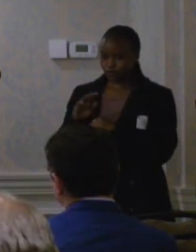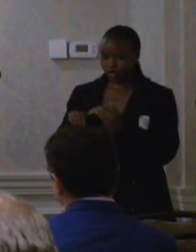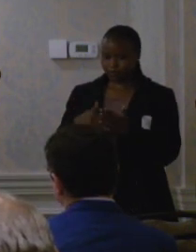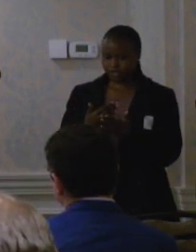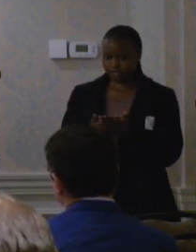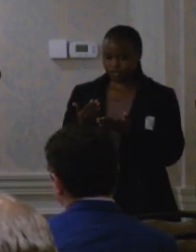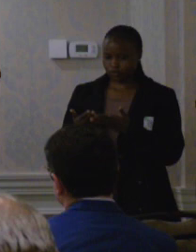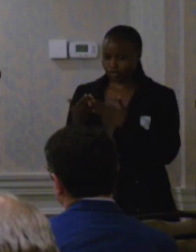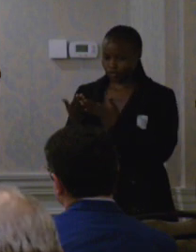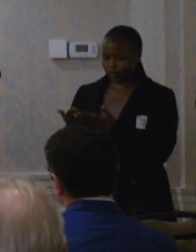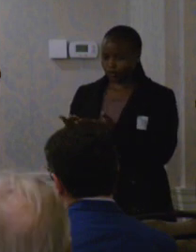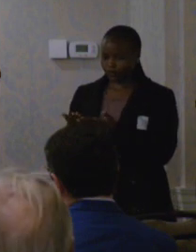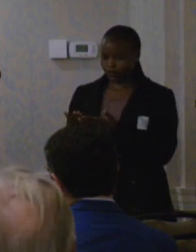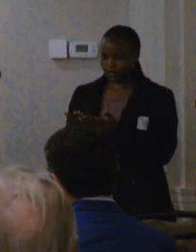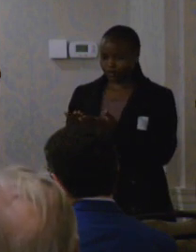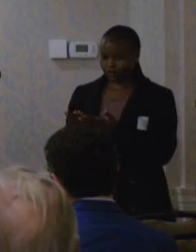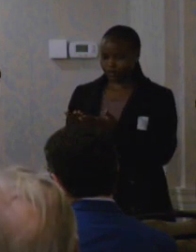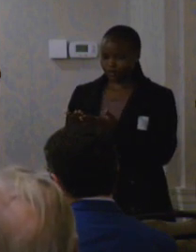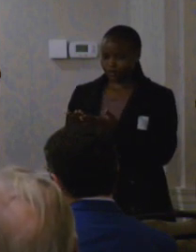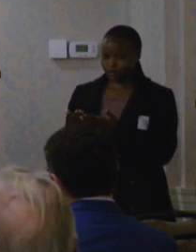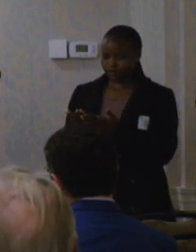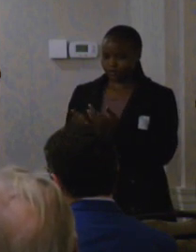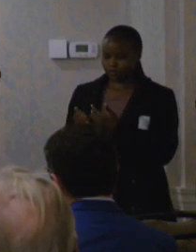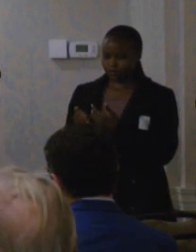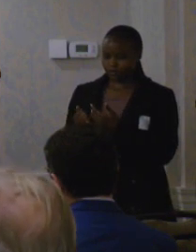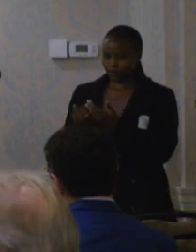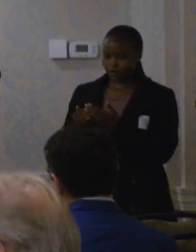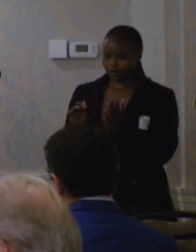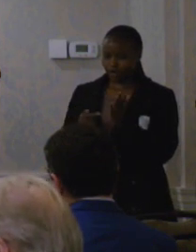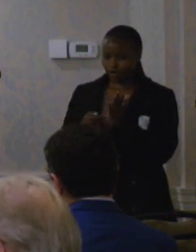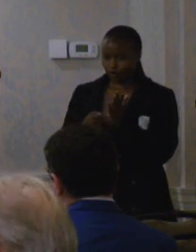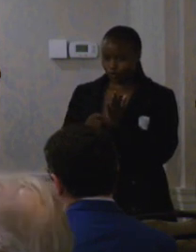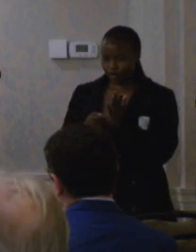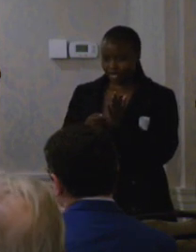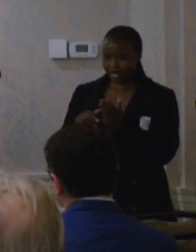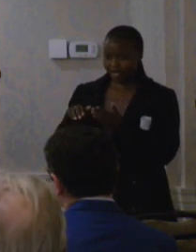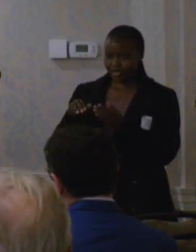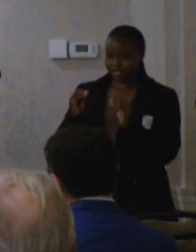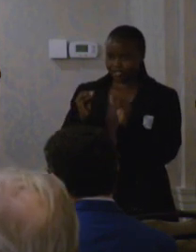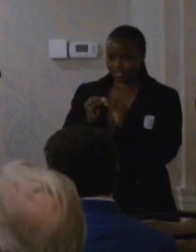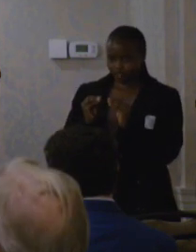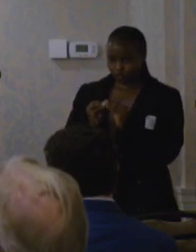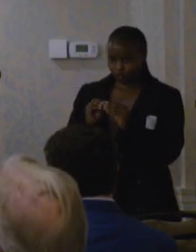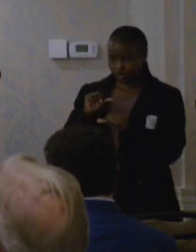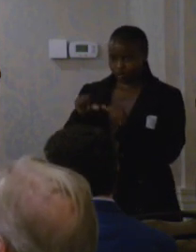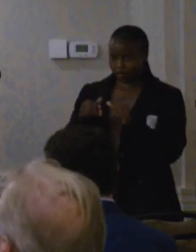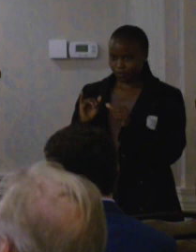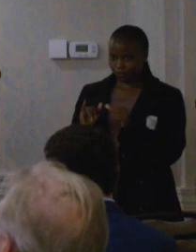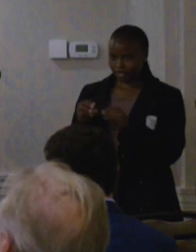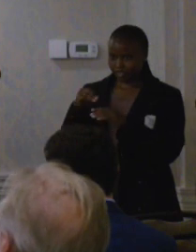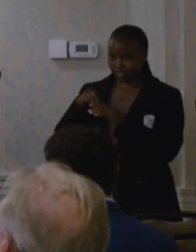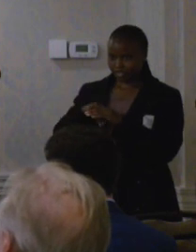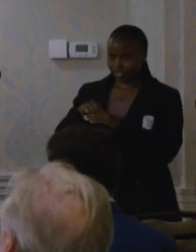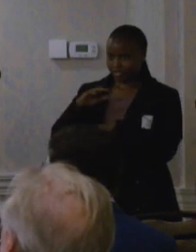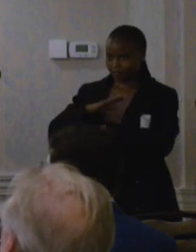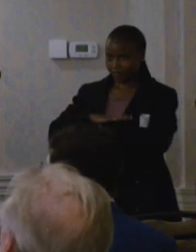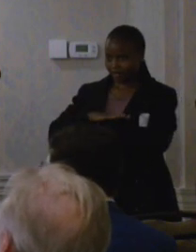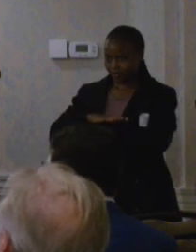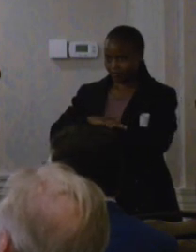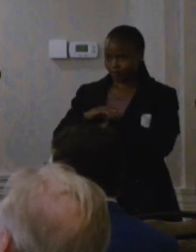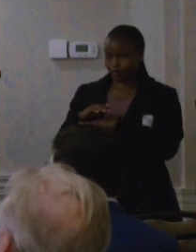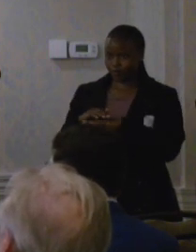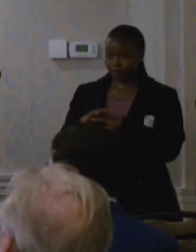to offer about that to join about the online POC session about that in there. They really experience